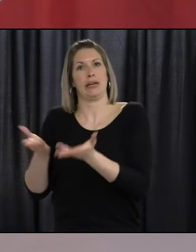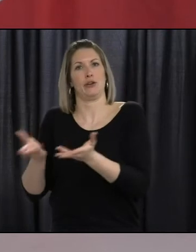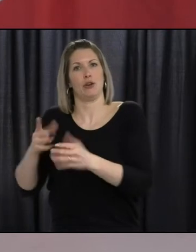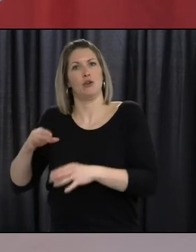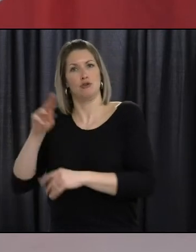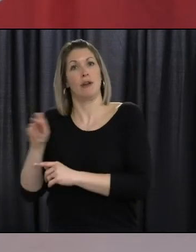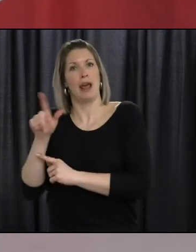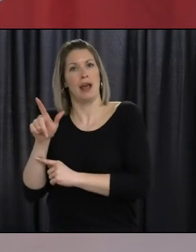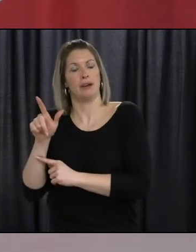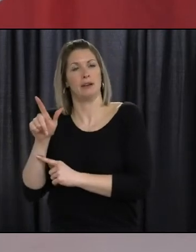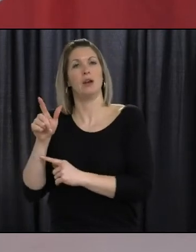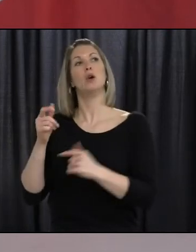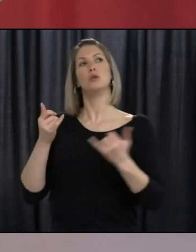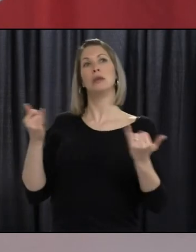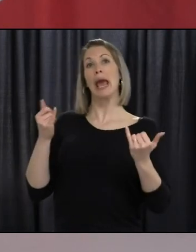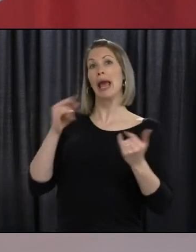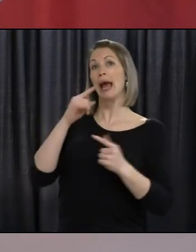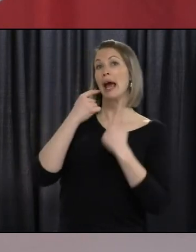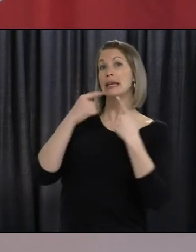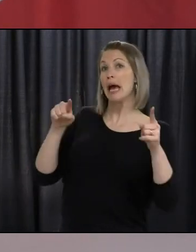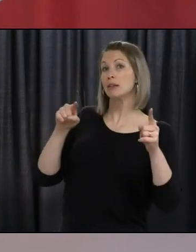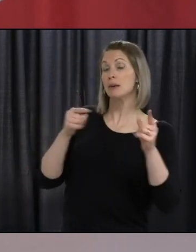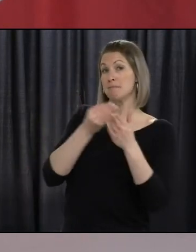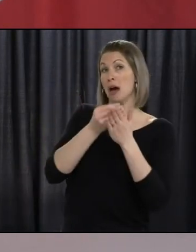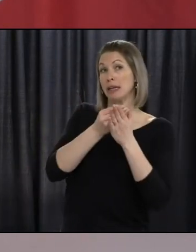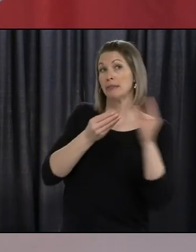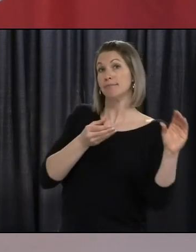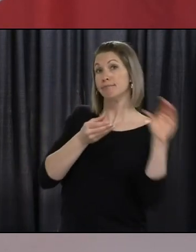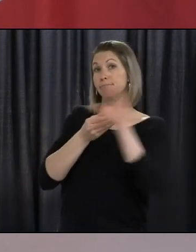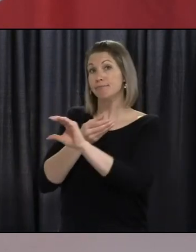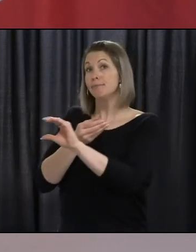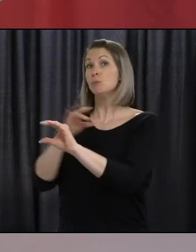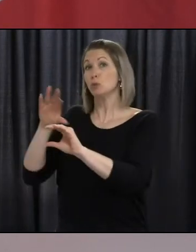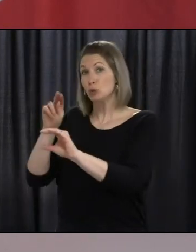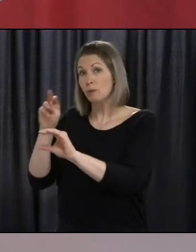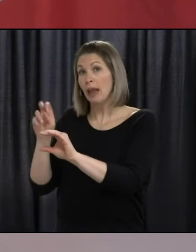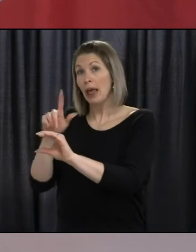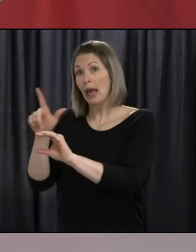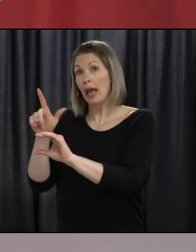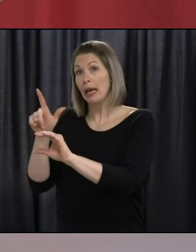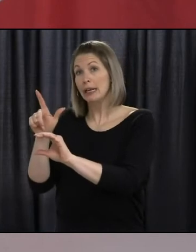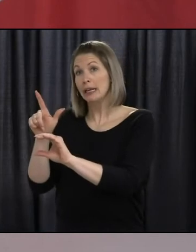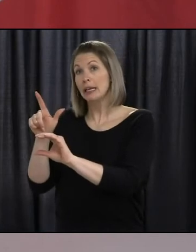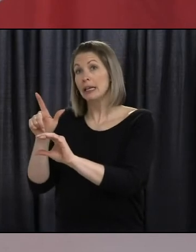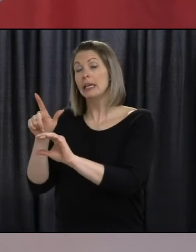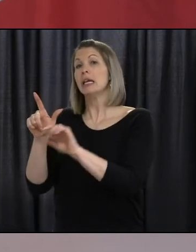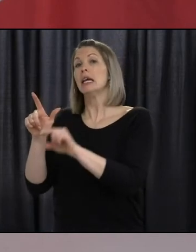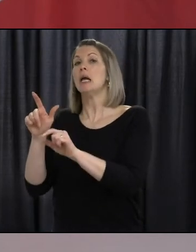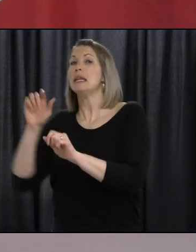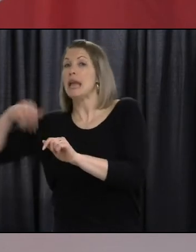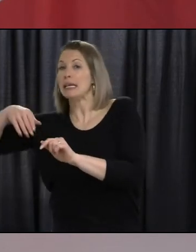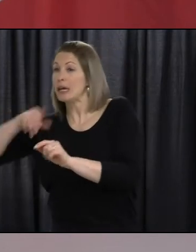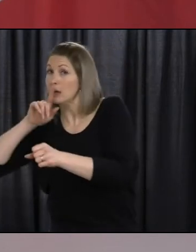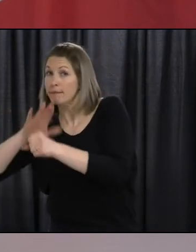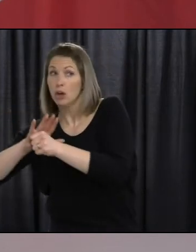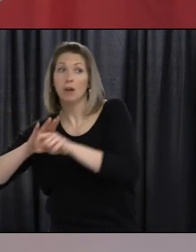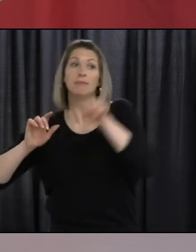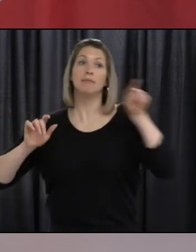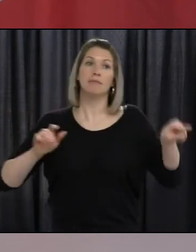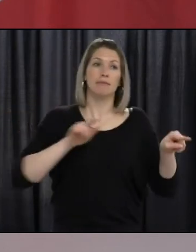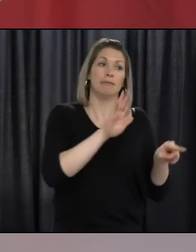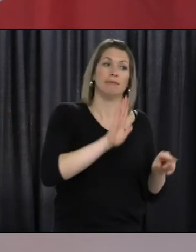primarily about some of the cleanup work that would need to be done in out west. So there's a considerable amount of work and money that will be